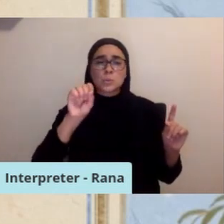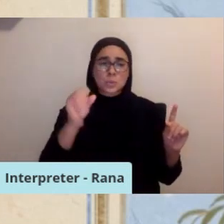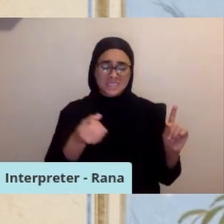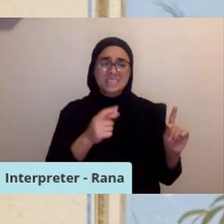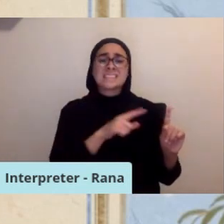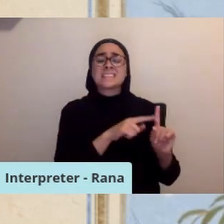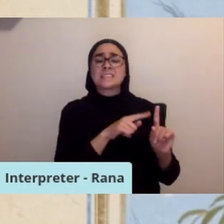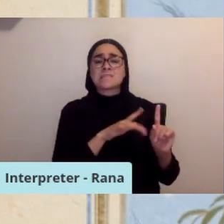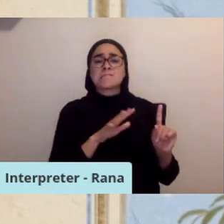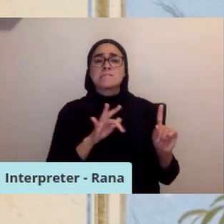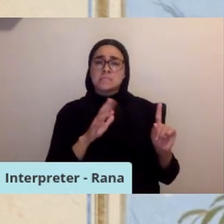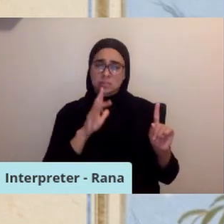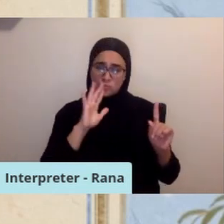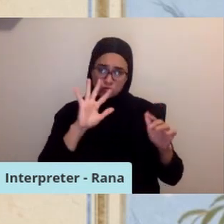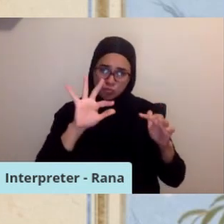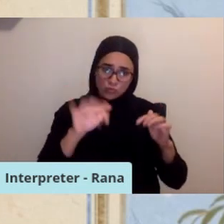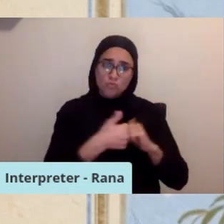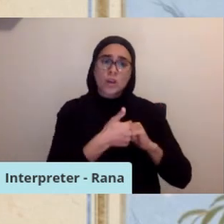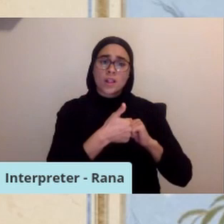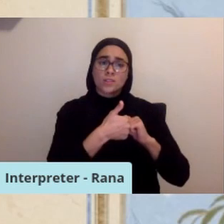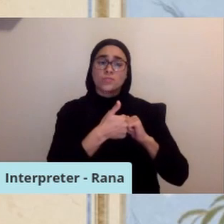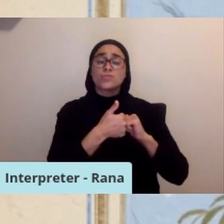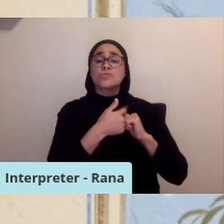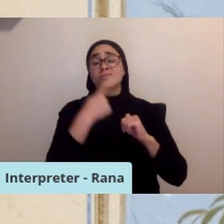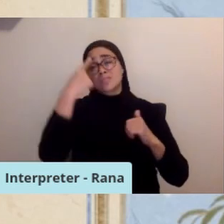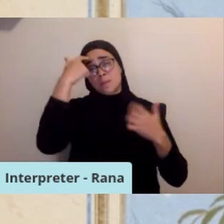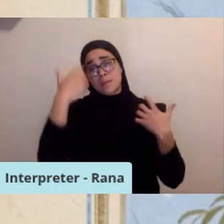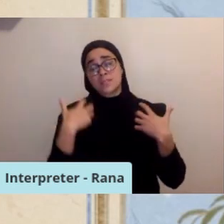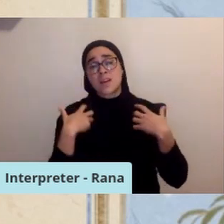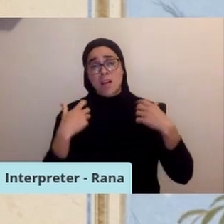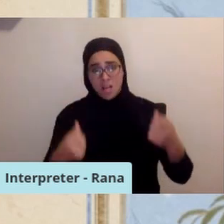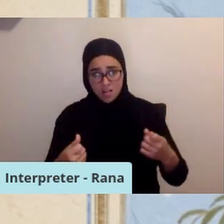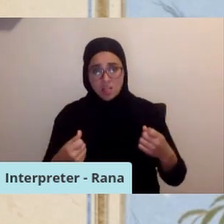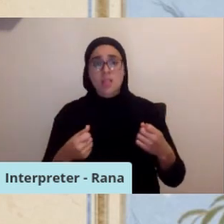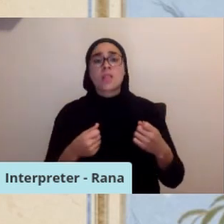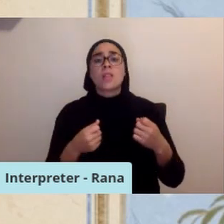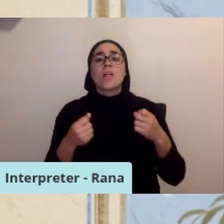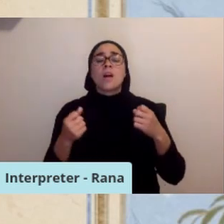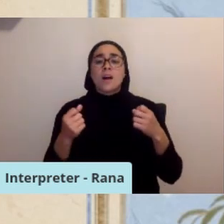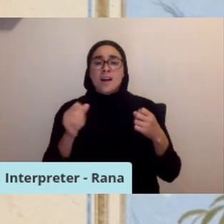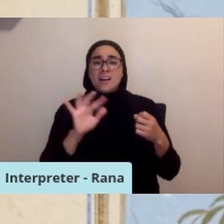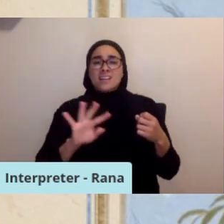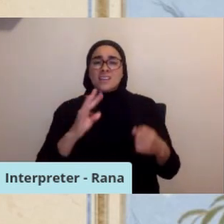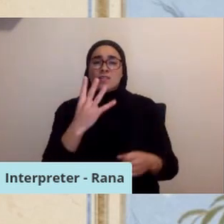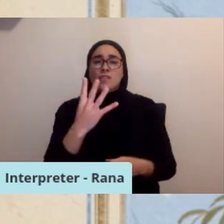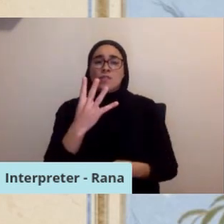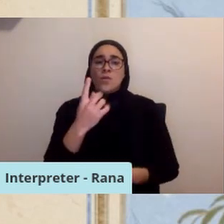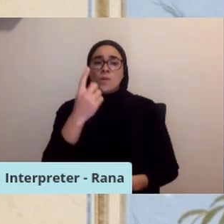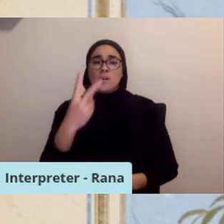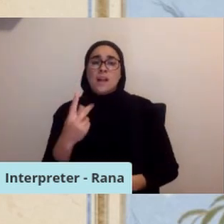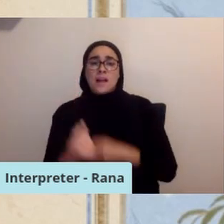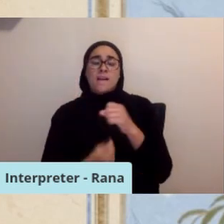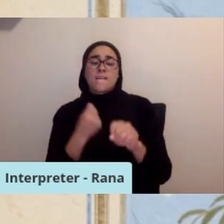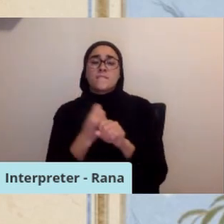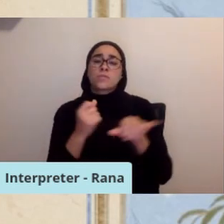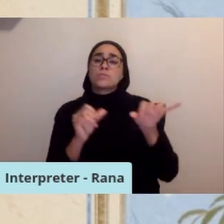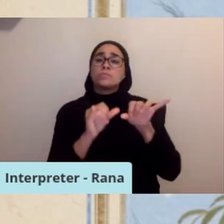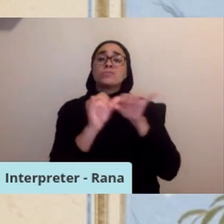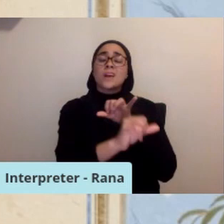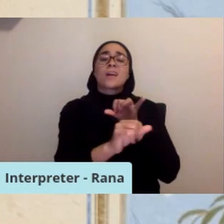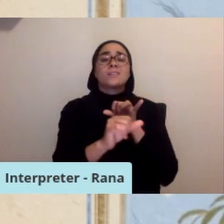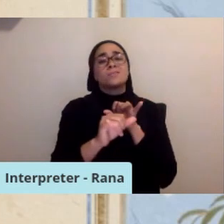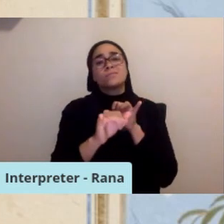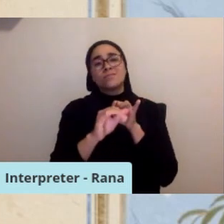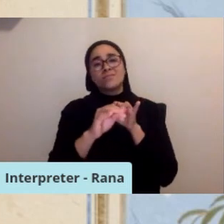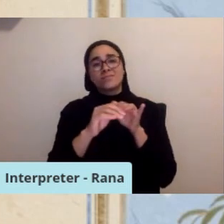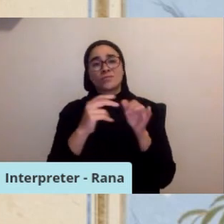challenges brought about by a mental illness. And he spent almost 4.5 years in a nursing home. And he